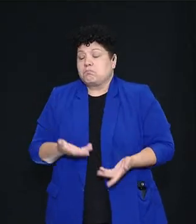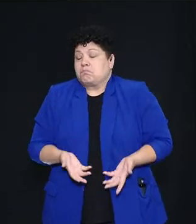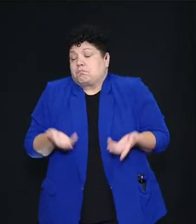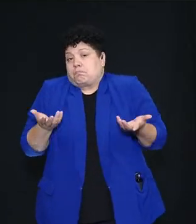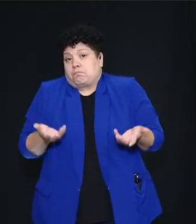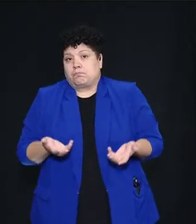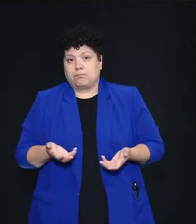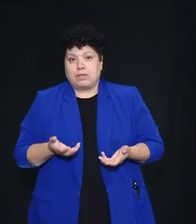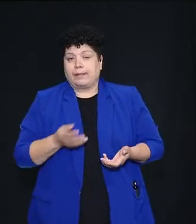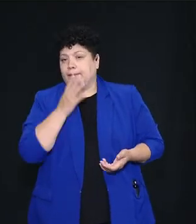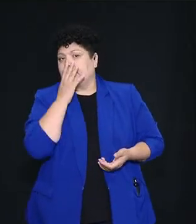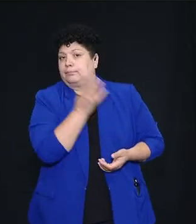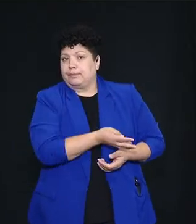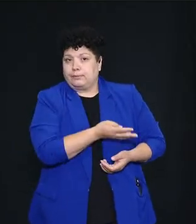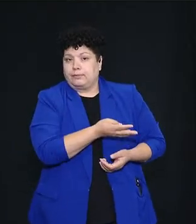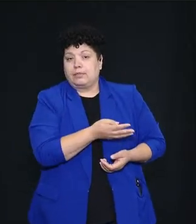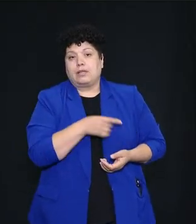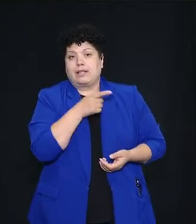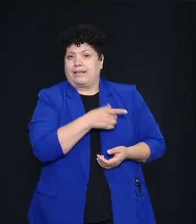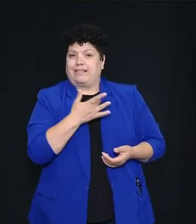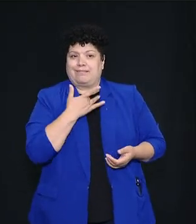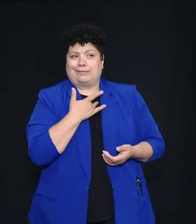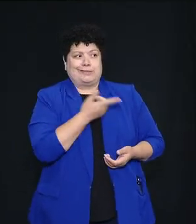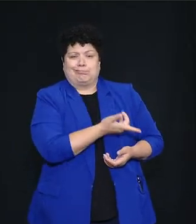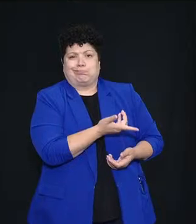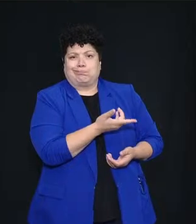cast aside like dry leaves to be burnt.